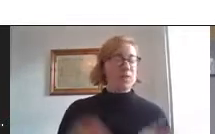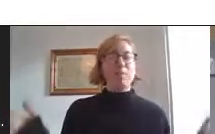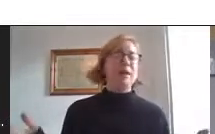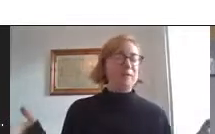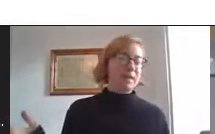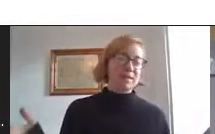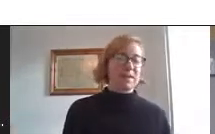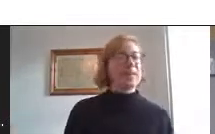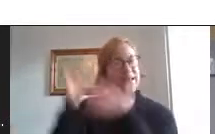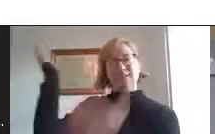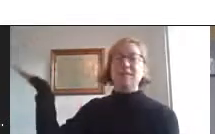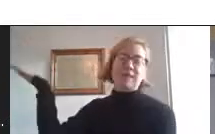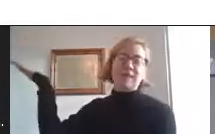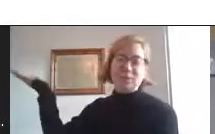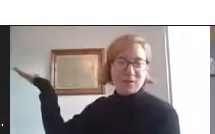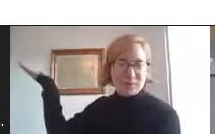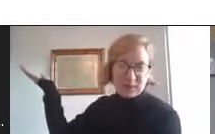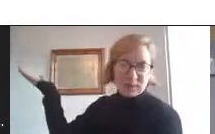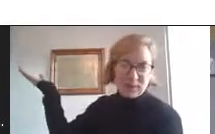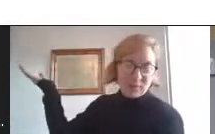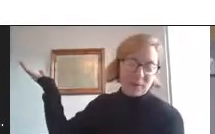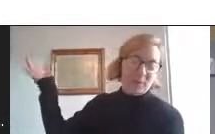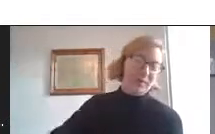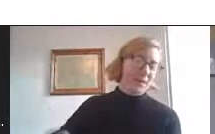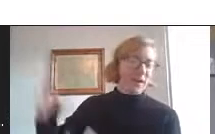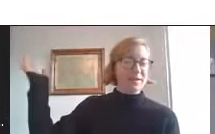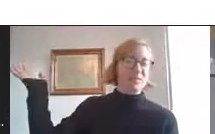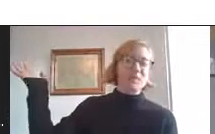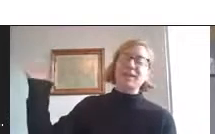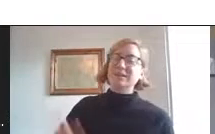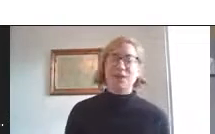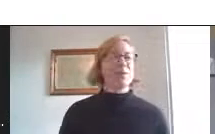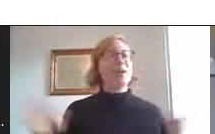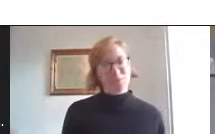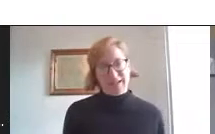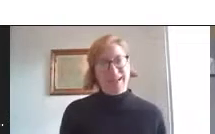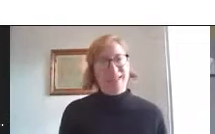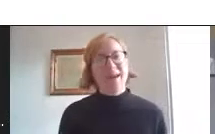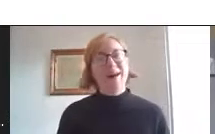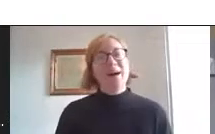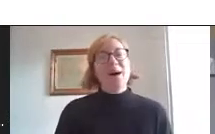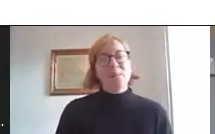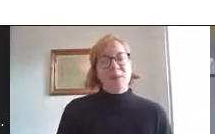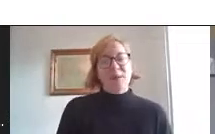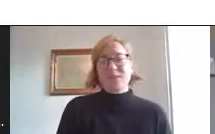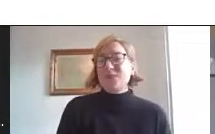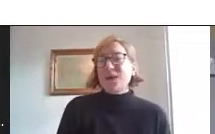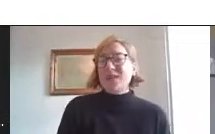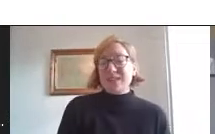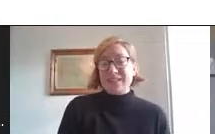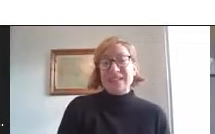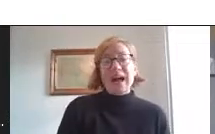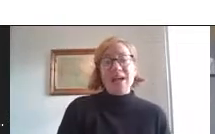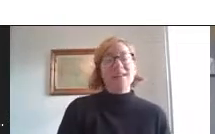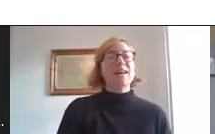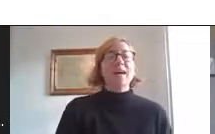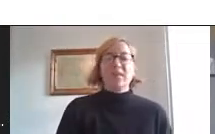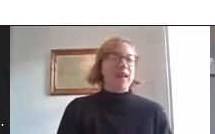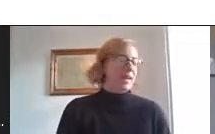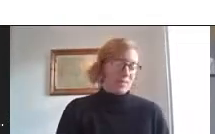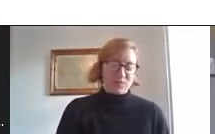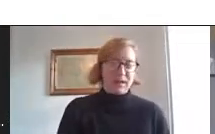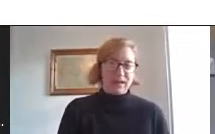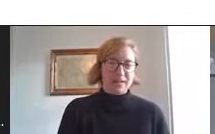know, you've completely missed this. Here's the selective mutism pathway in Birmingham, and it's brilliant, and I would love to hear that. But as far as I can